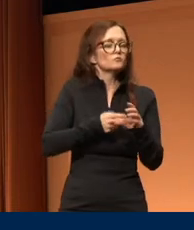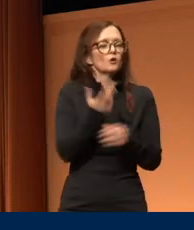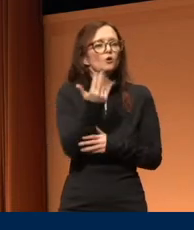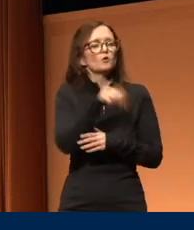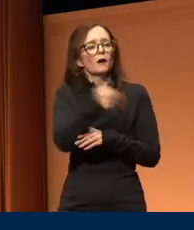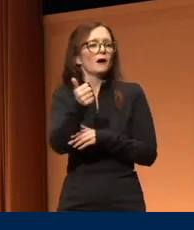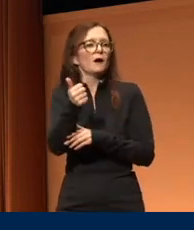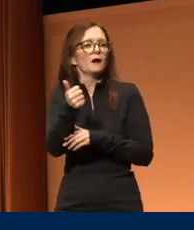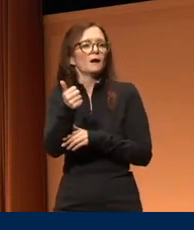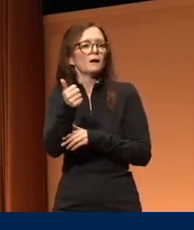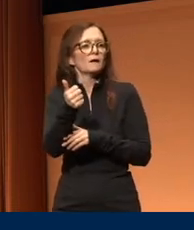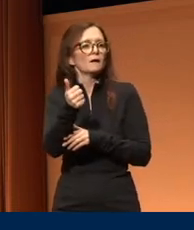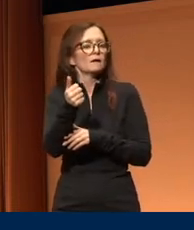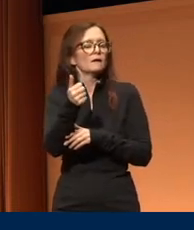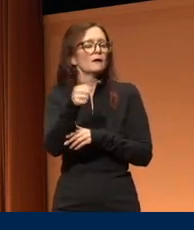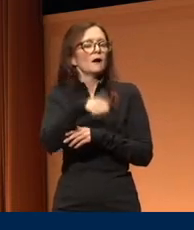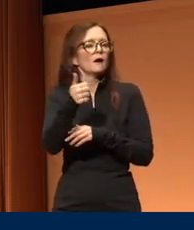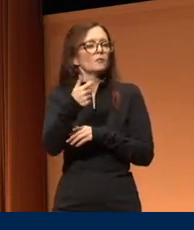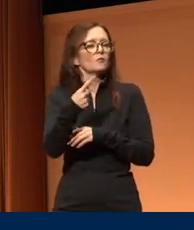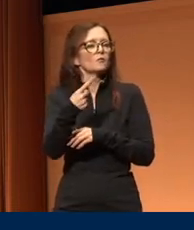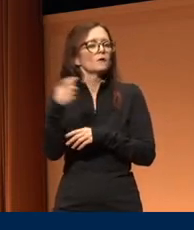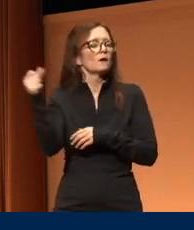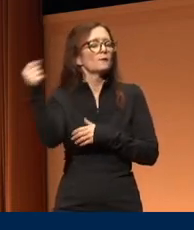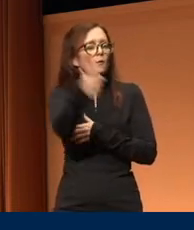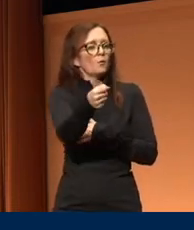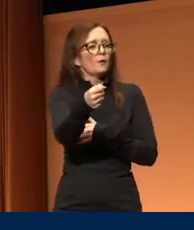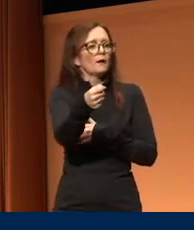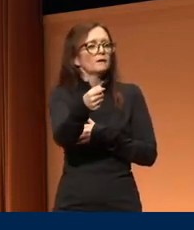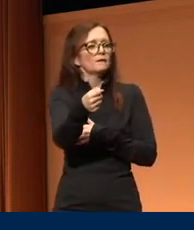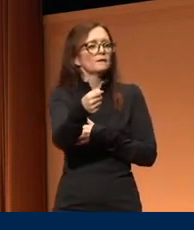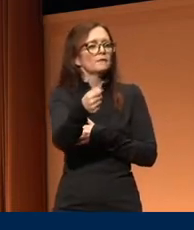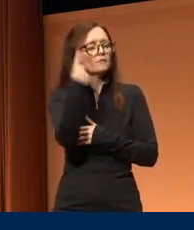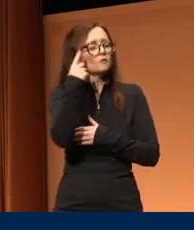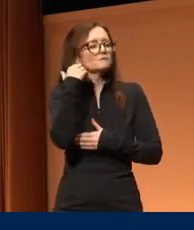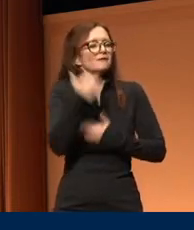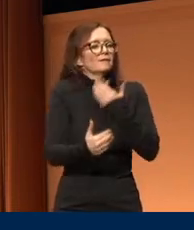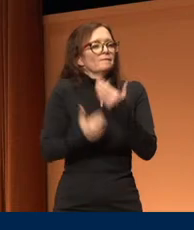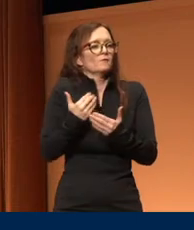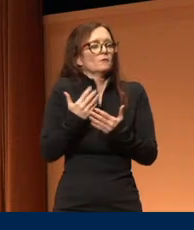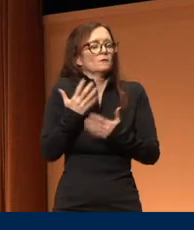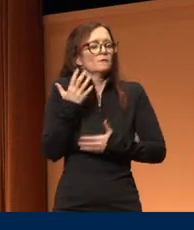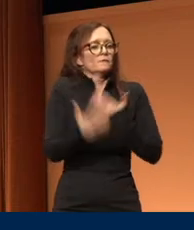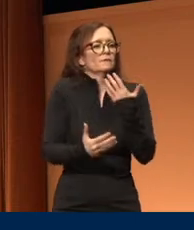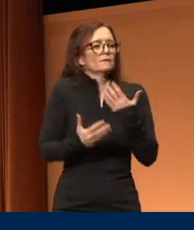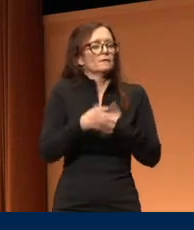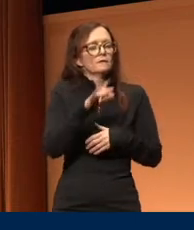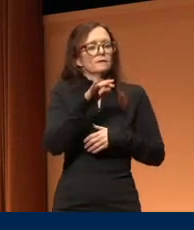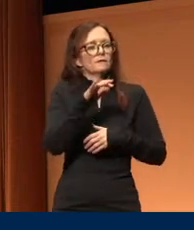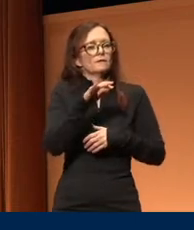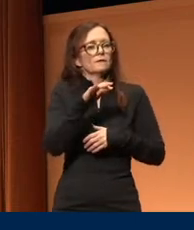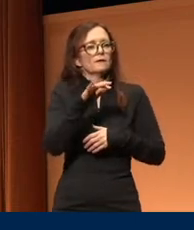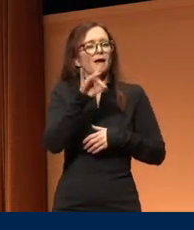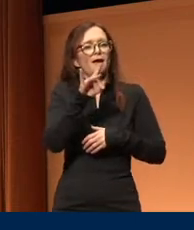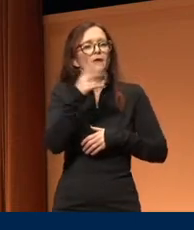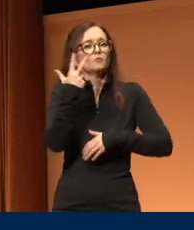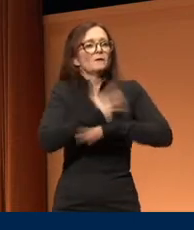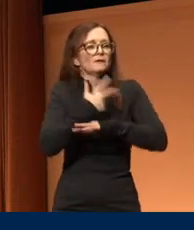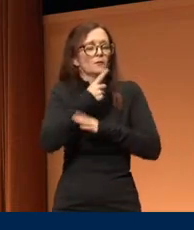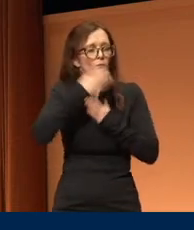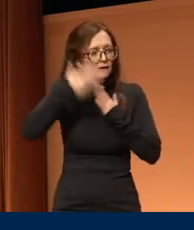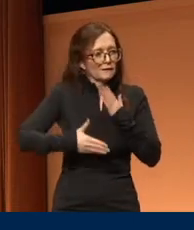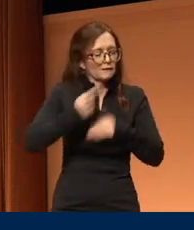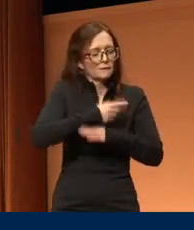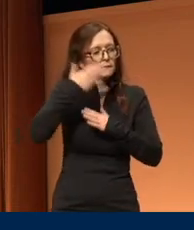other externally appointed experts in charge of steering this deliberative process over 8 3-day weekends. Contrary